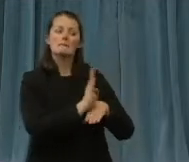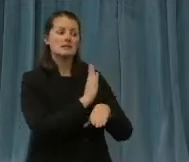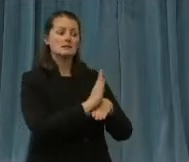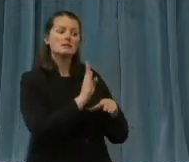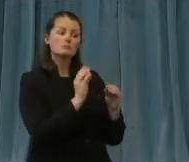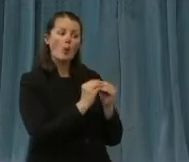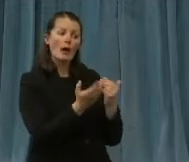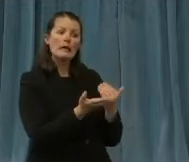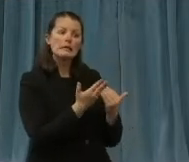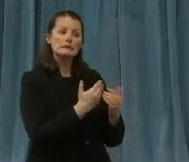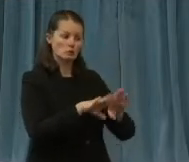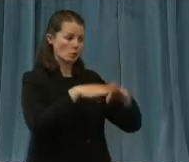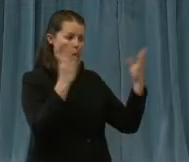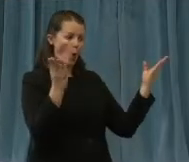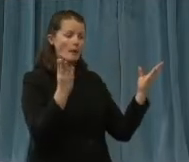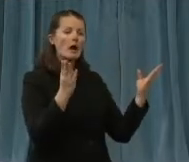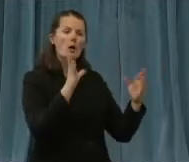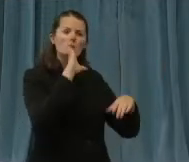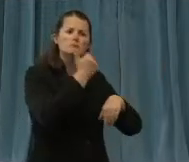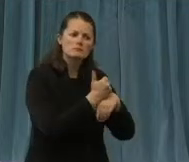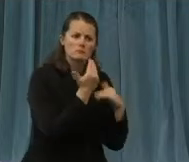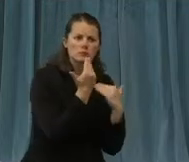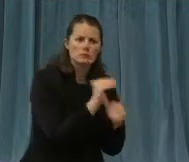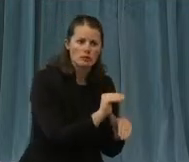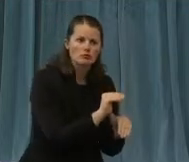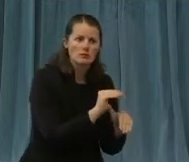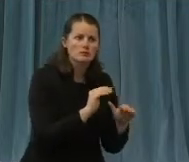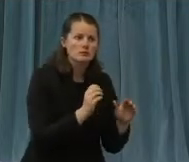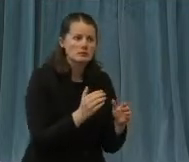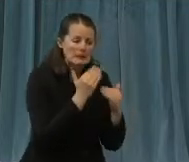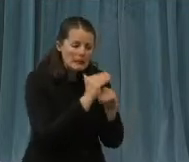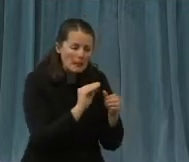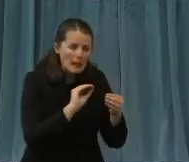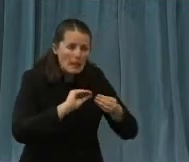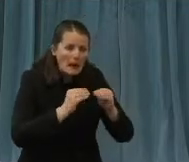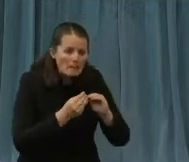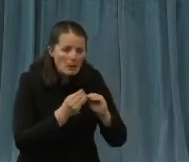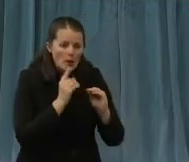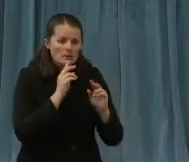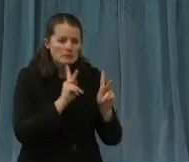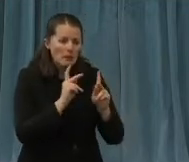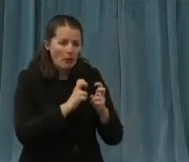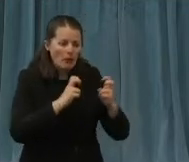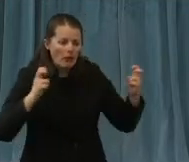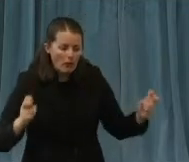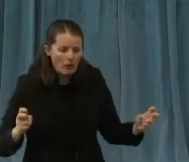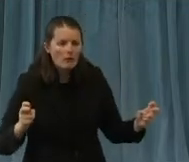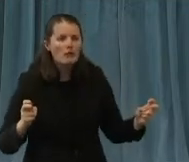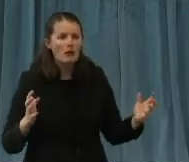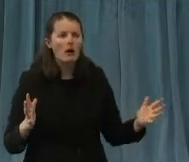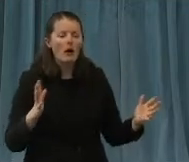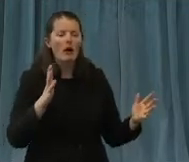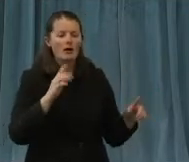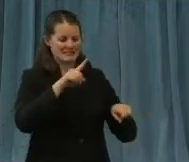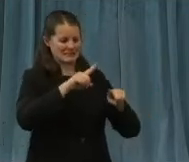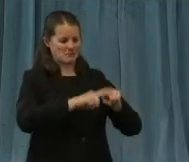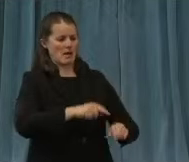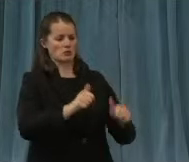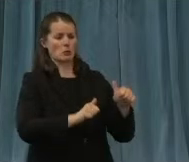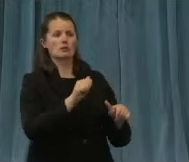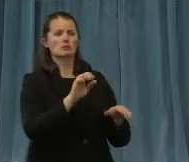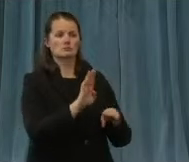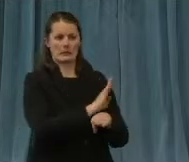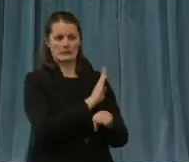with restrictions than others. You know that, depending on what the business is. And we're going to have those discussions.